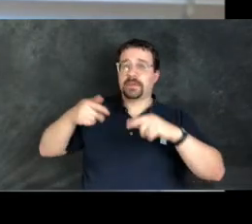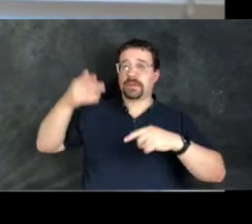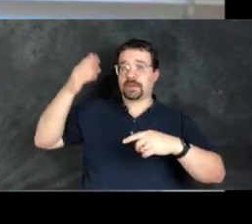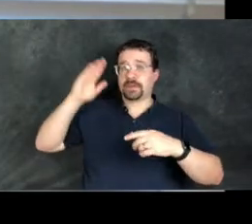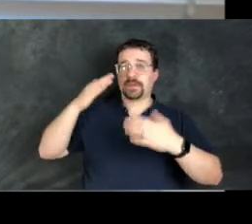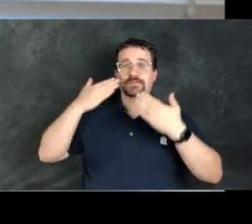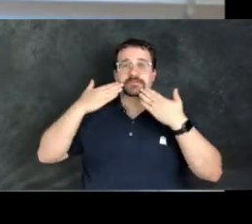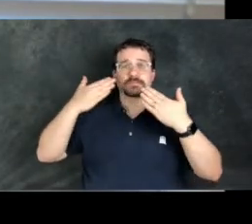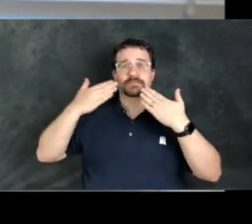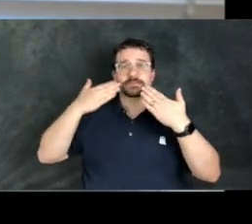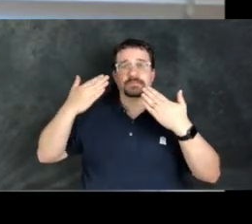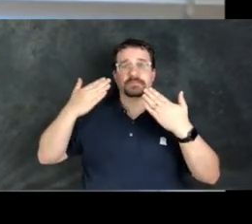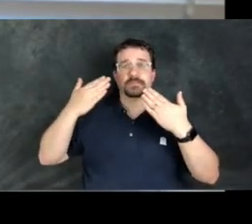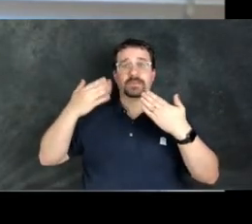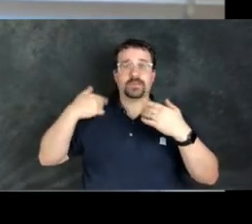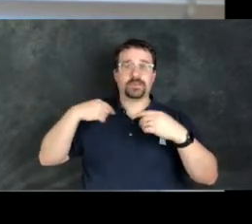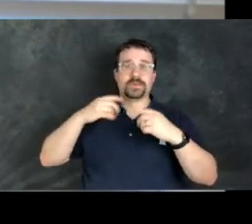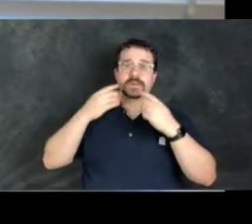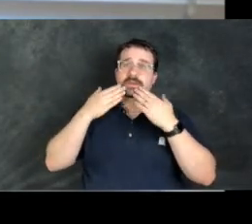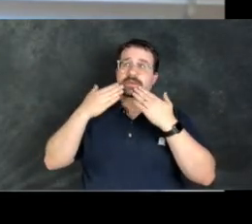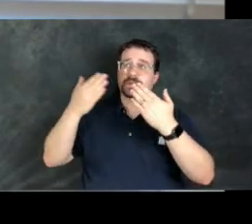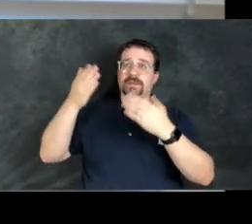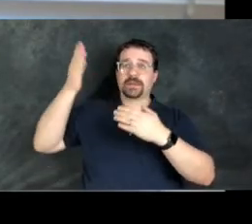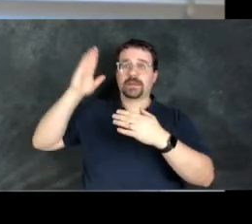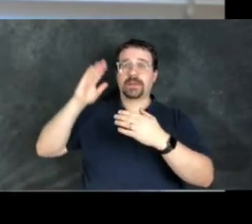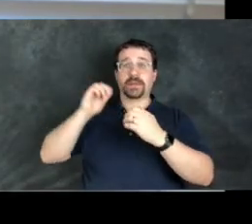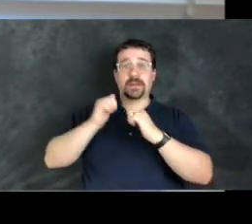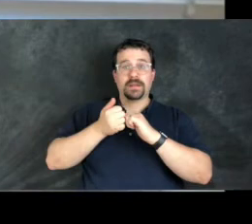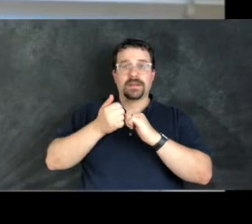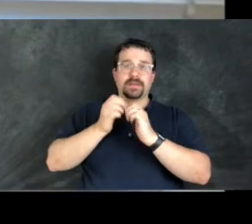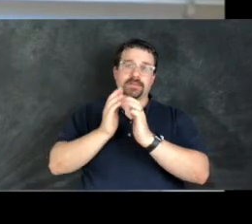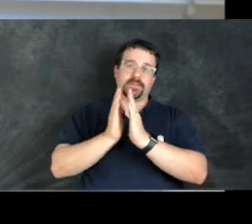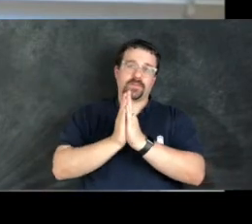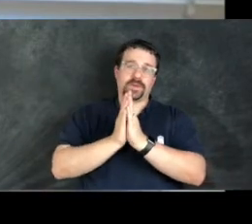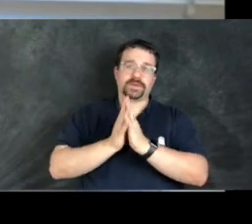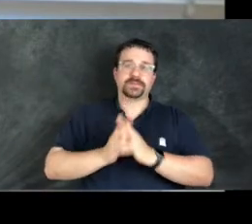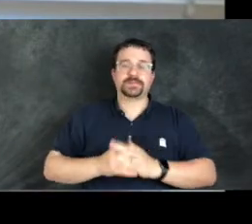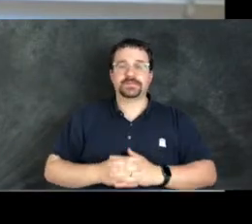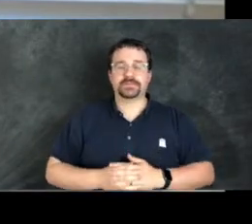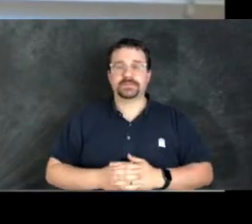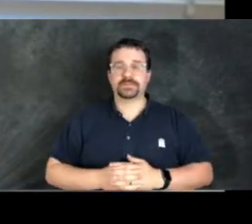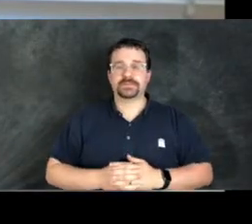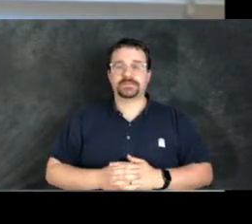with thanksgiving as we give thanks to God with our prayers.